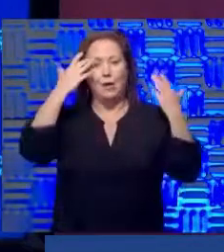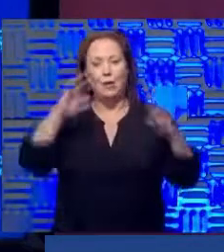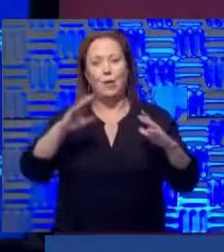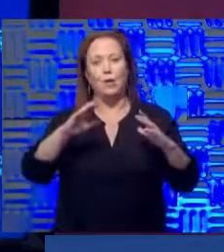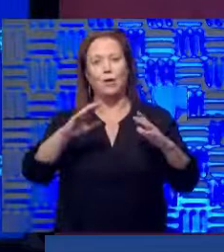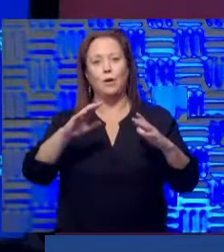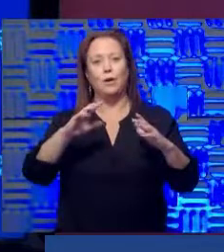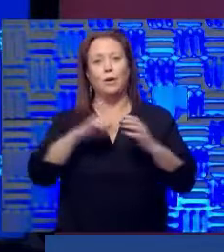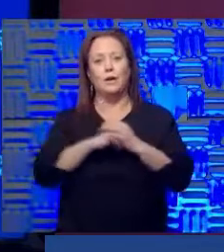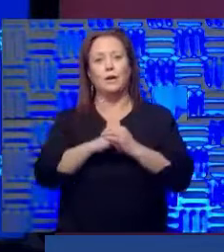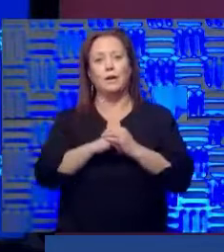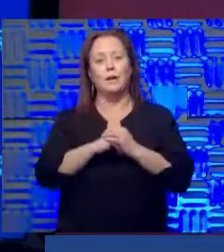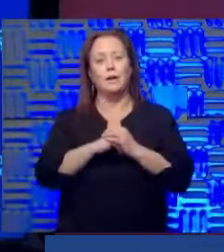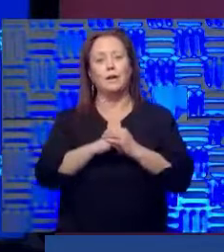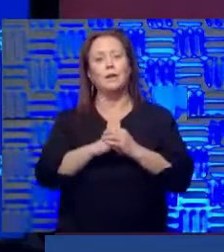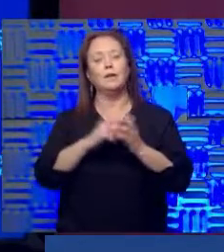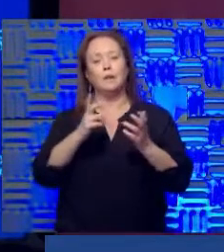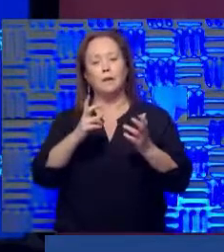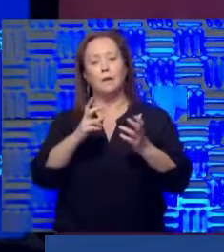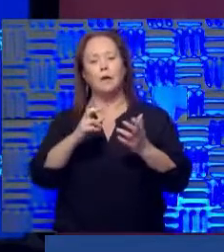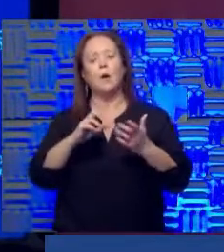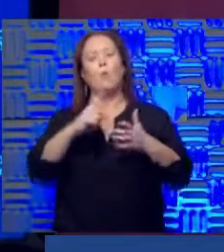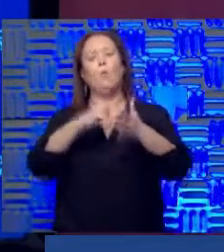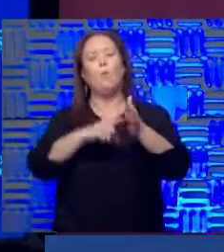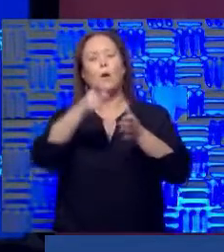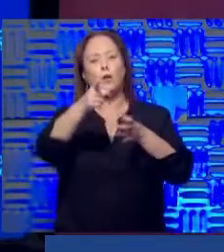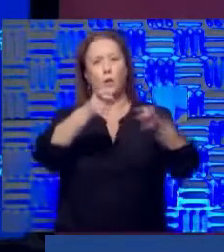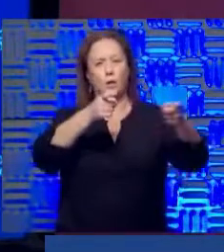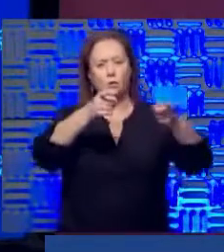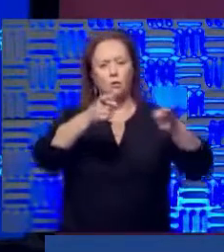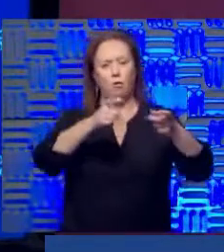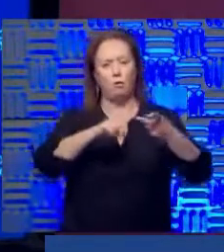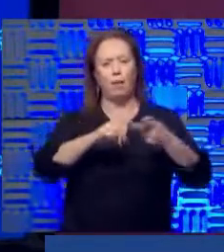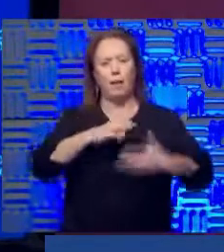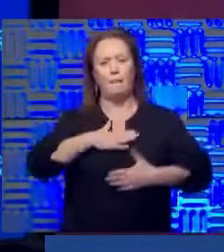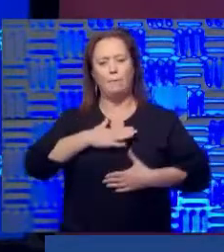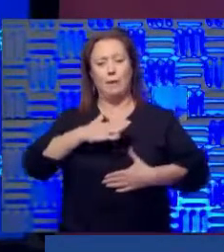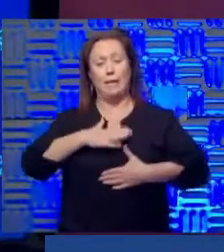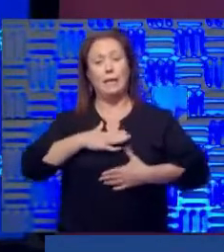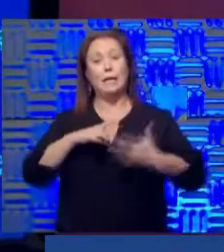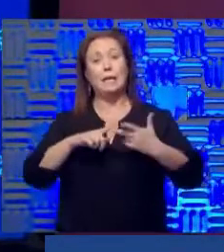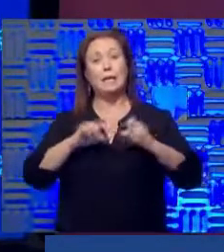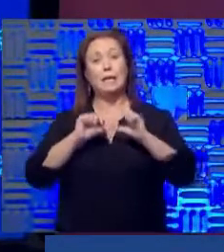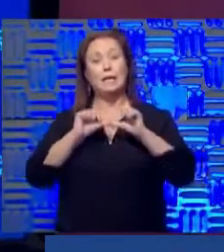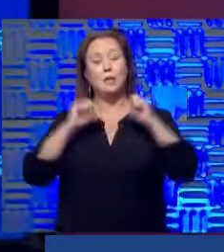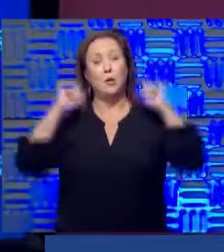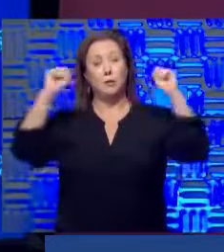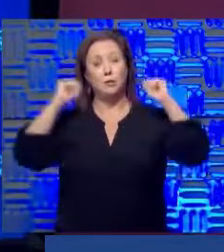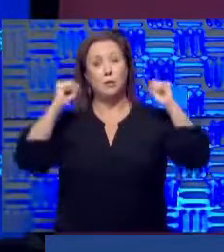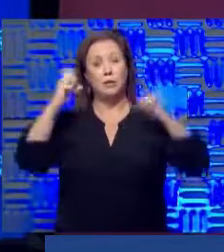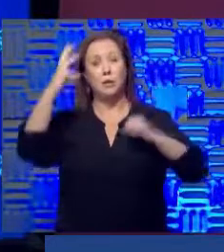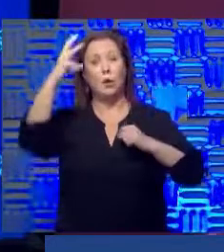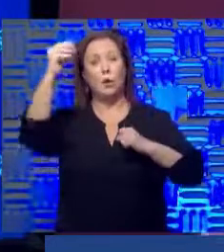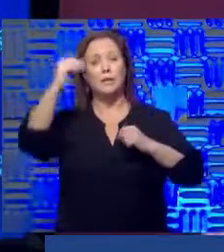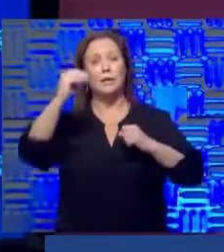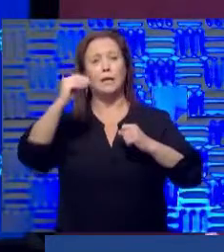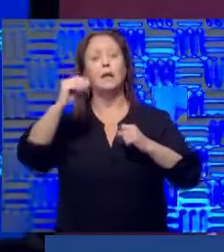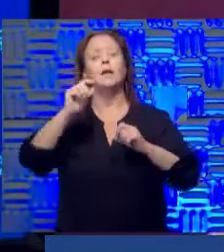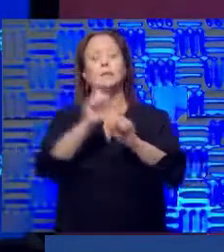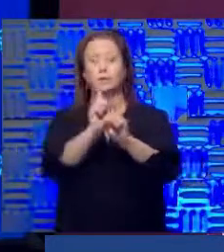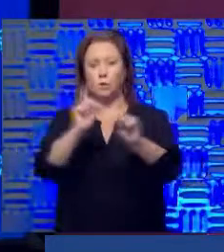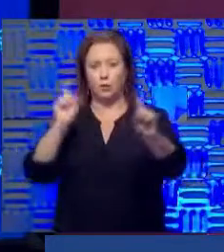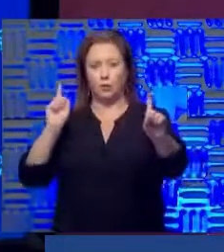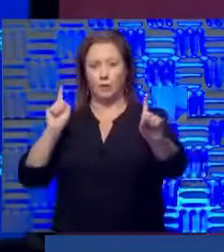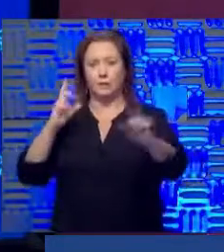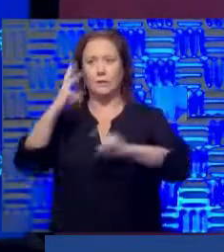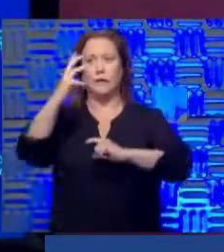just have to look at what you can control, doing deep breathing, getting exercise, get outside, stay socially distant while